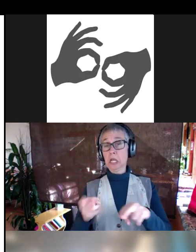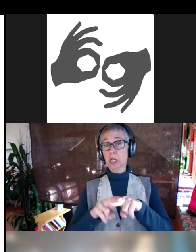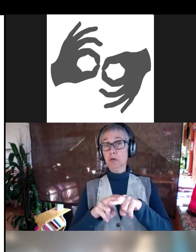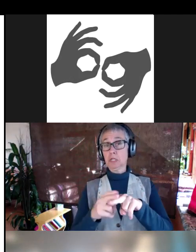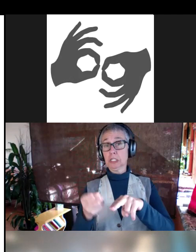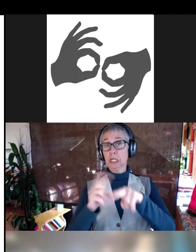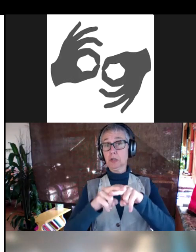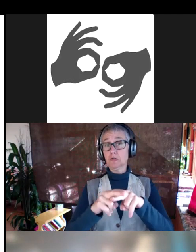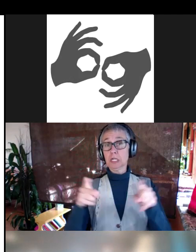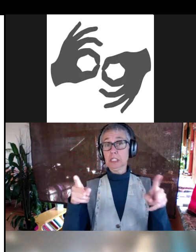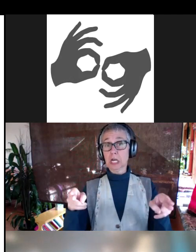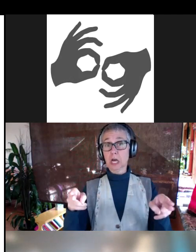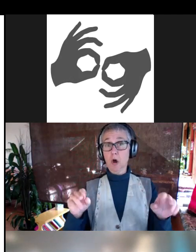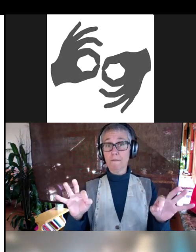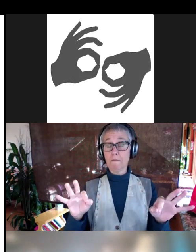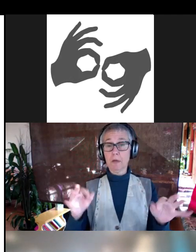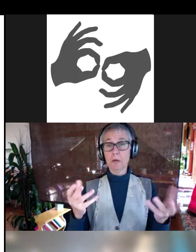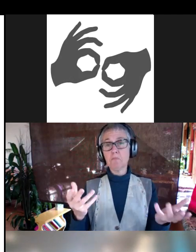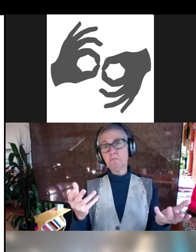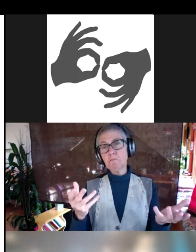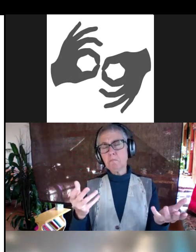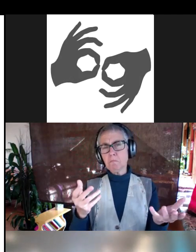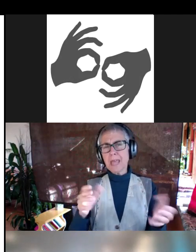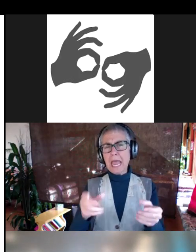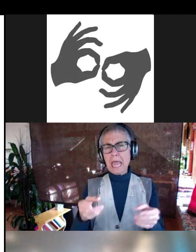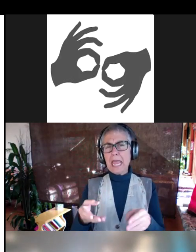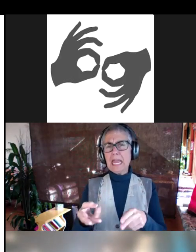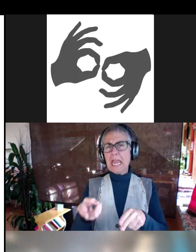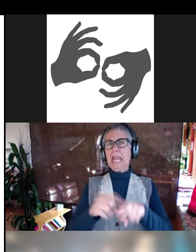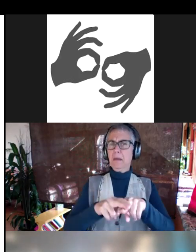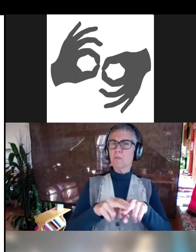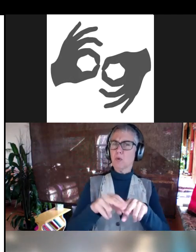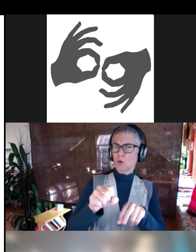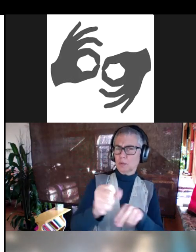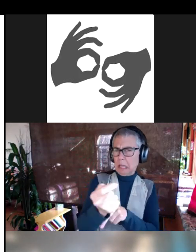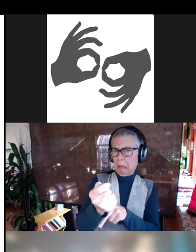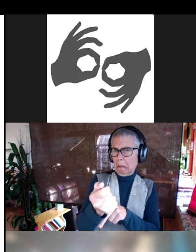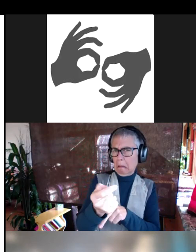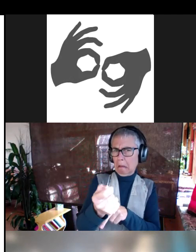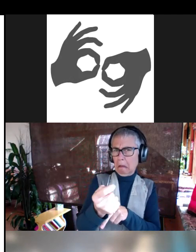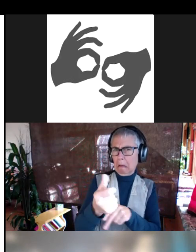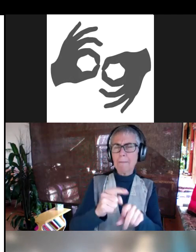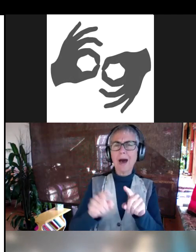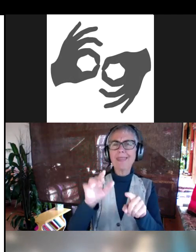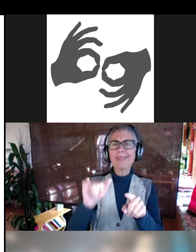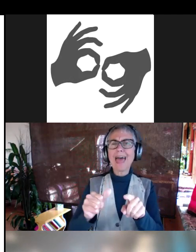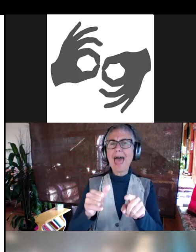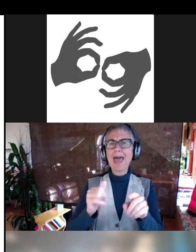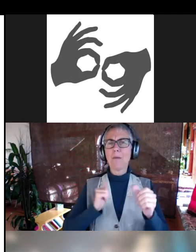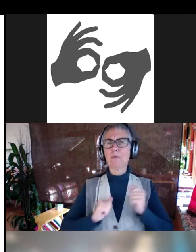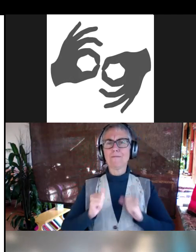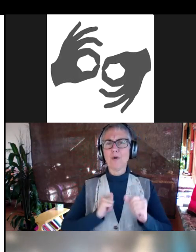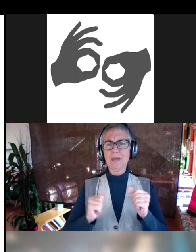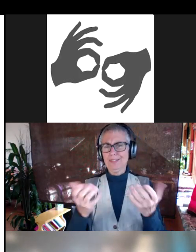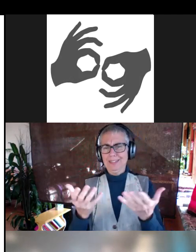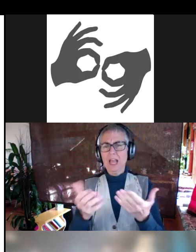cutoff, it does improve, as we would expect. We get better and better results. But the performance improvement, it's less than just going from no filter